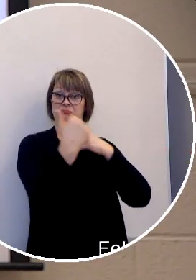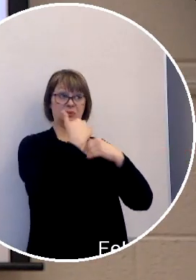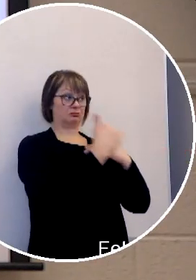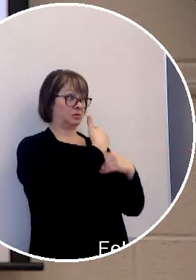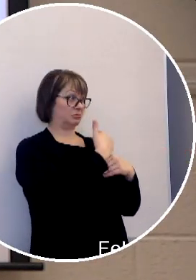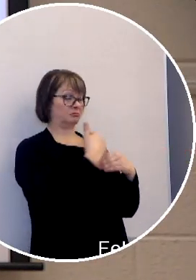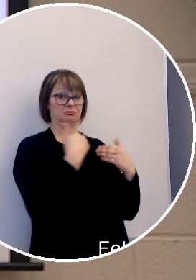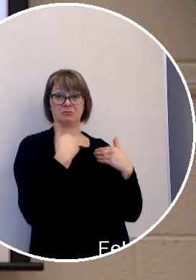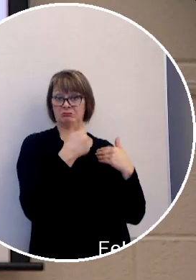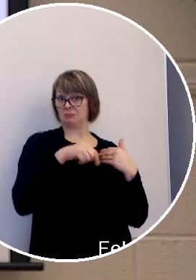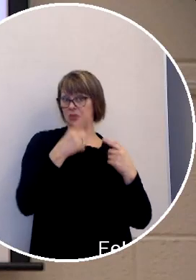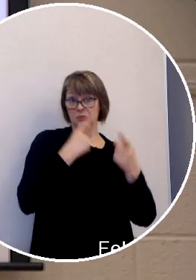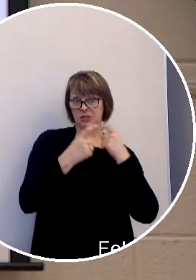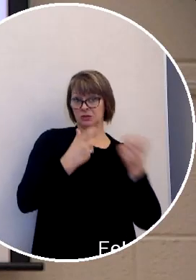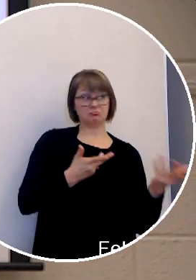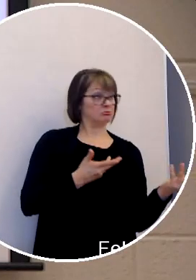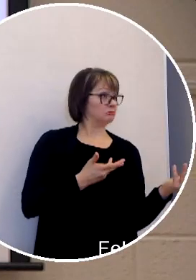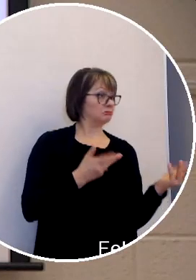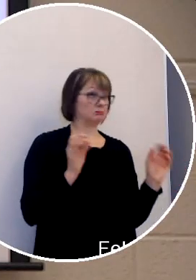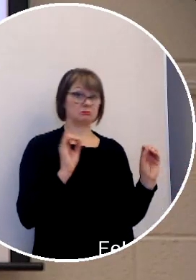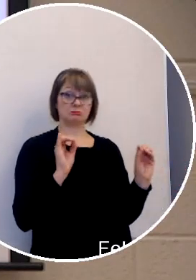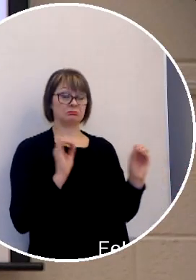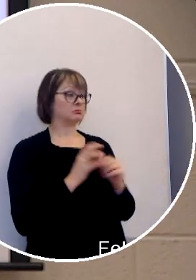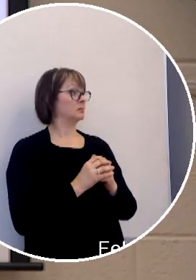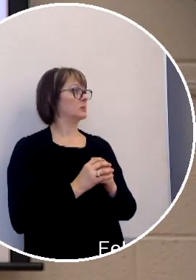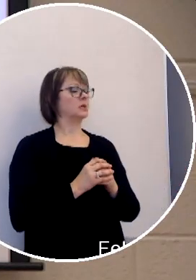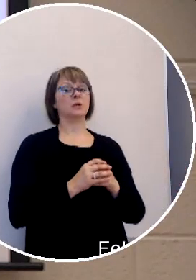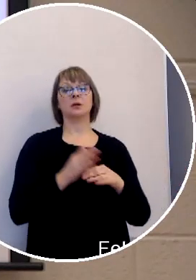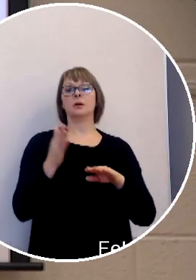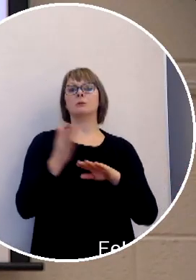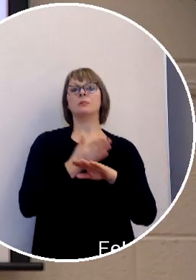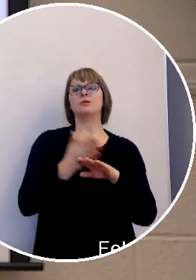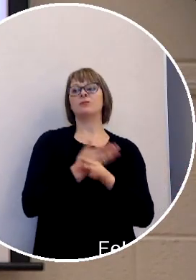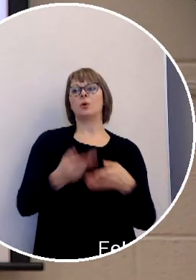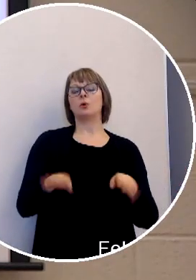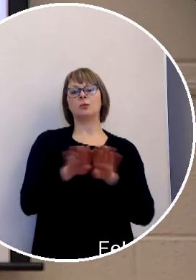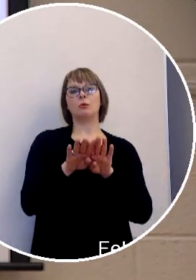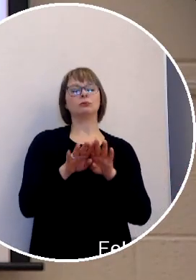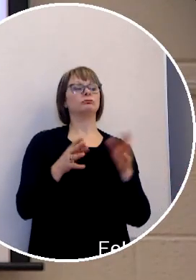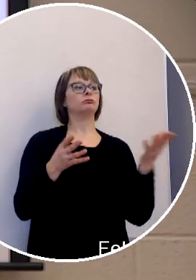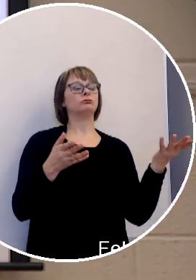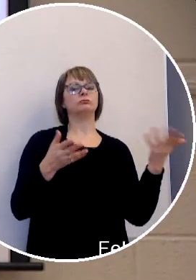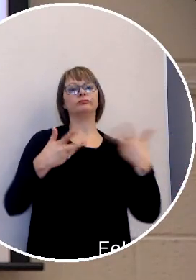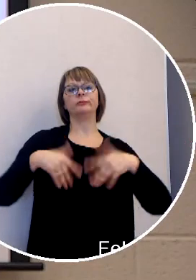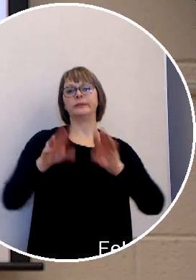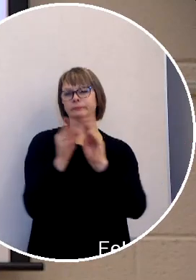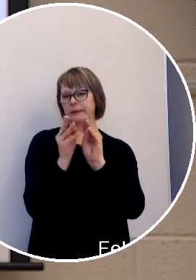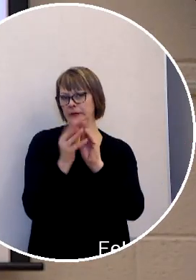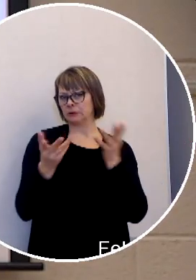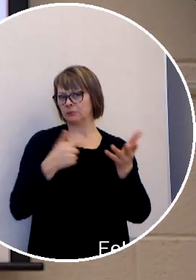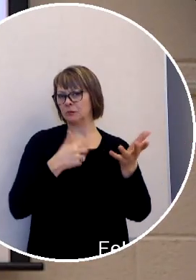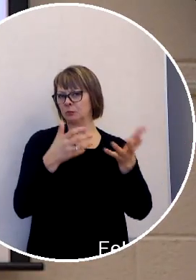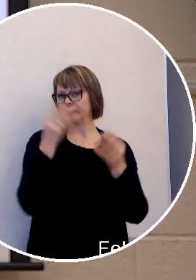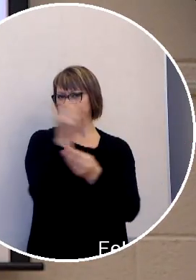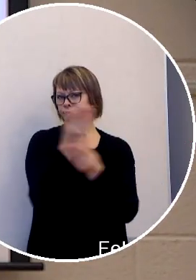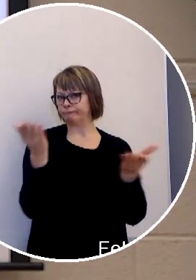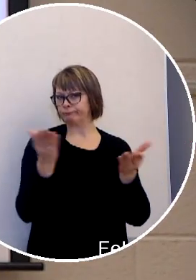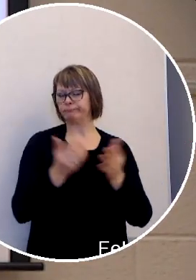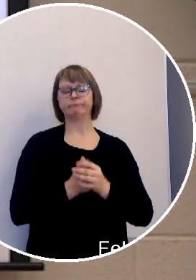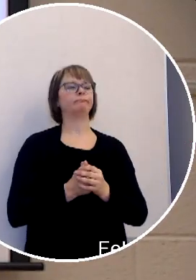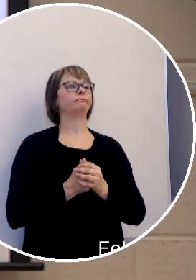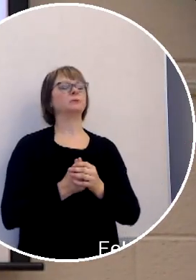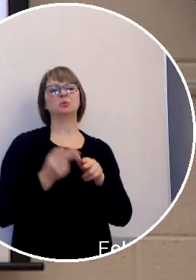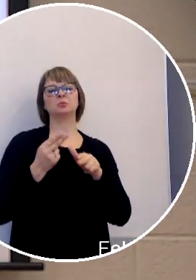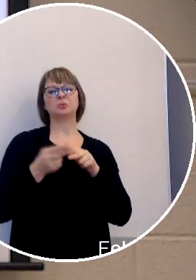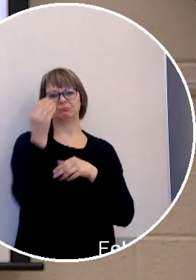gone through a meeting. All right, perfect. Before we adjourn to close, I did want to say just a quick